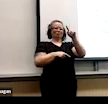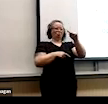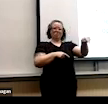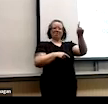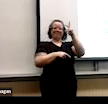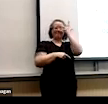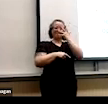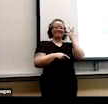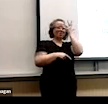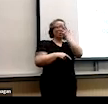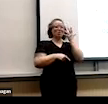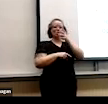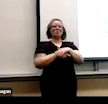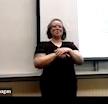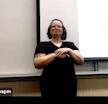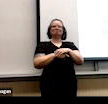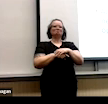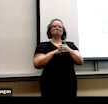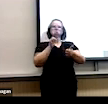this?